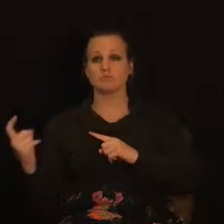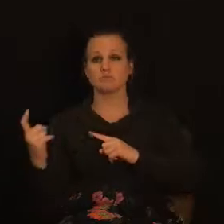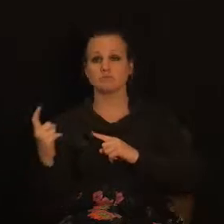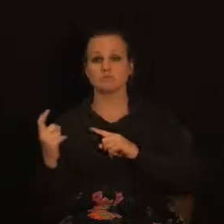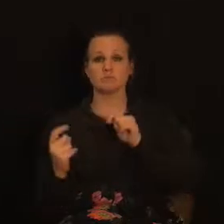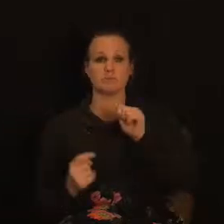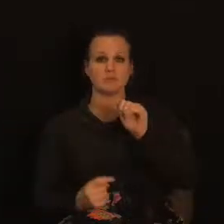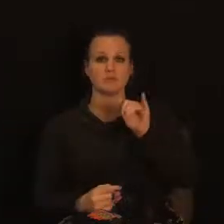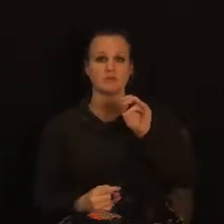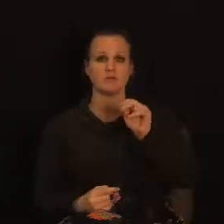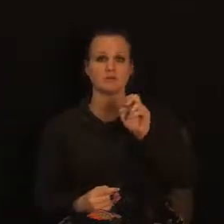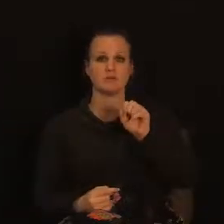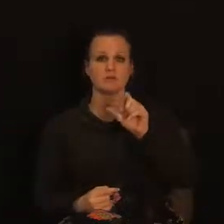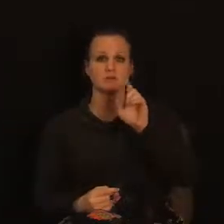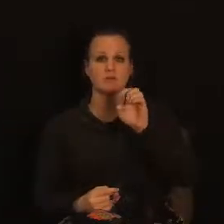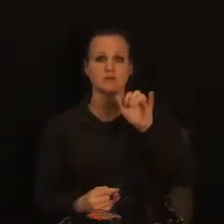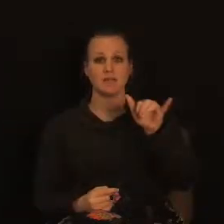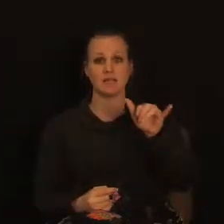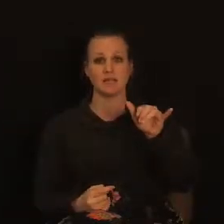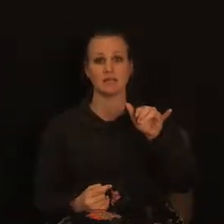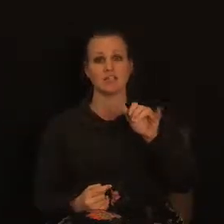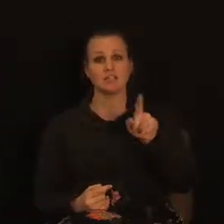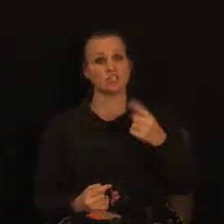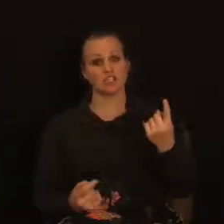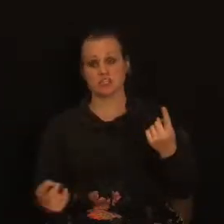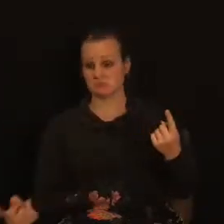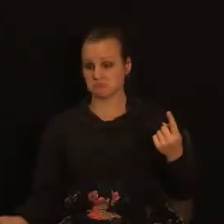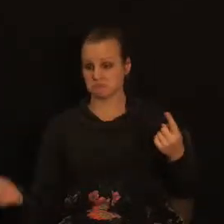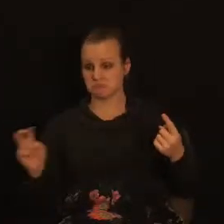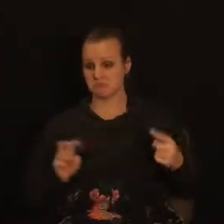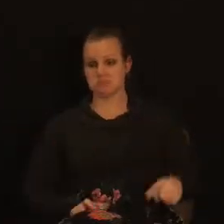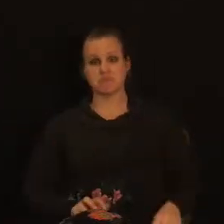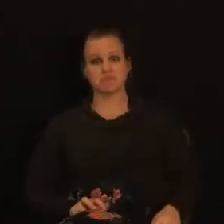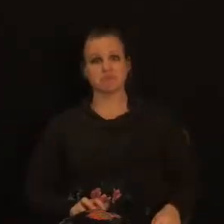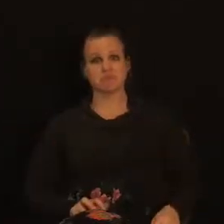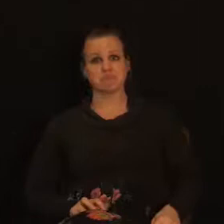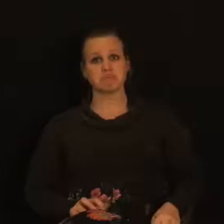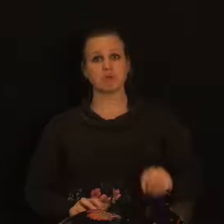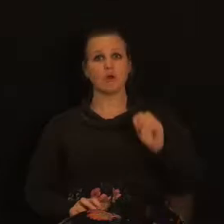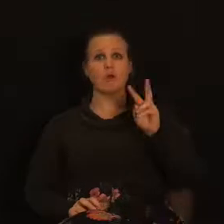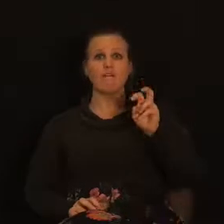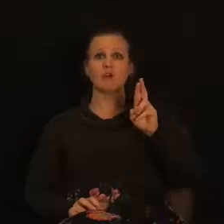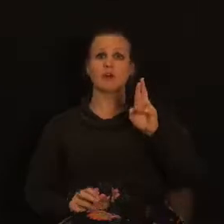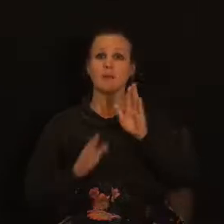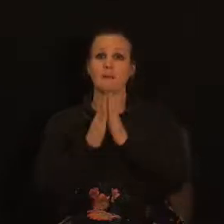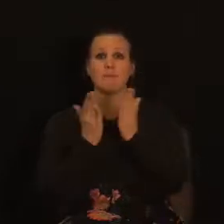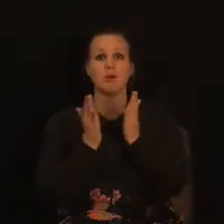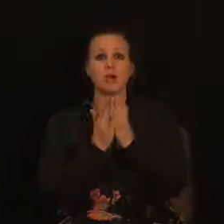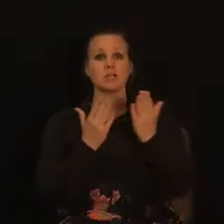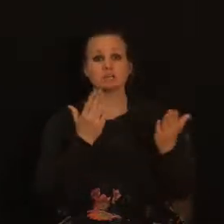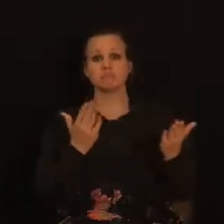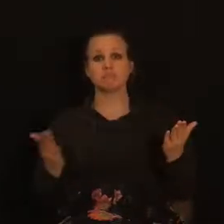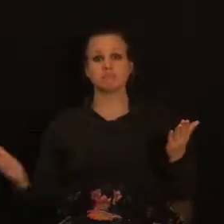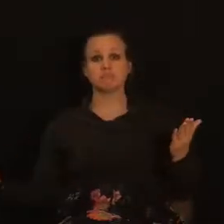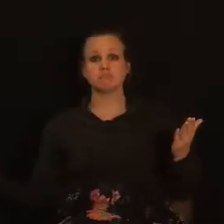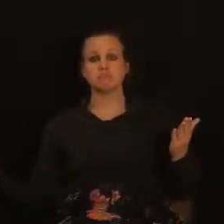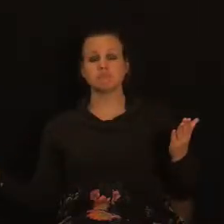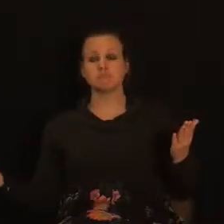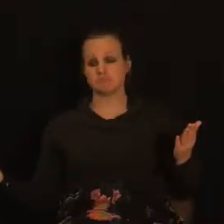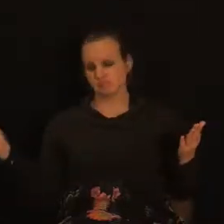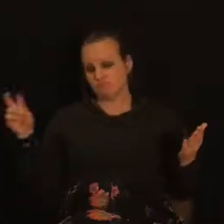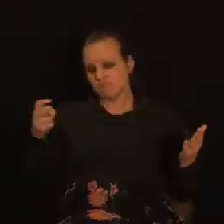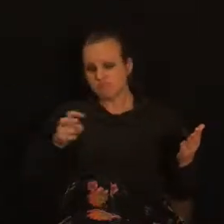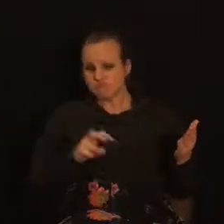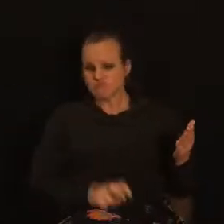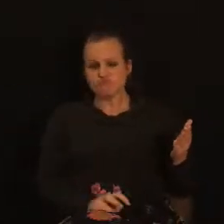Ainsley, and she just starts climbing in my lap over my books. She doesn't care that my iPad's in my lap. She's starting to